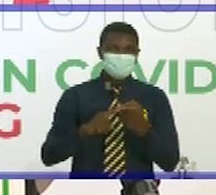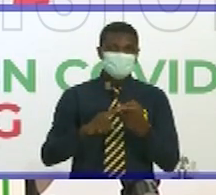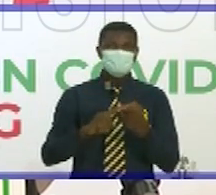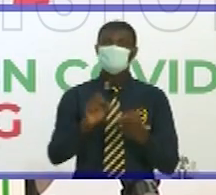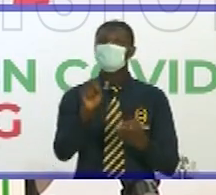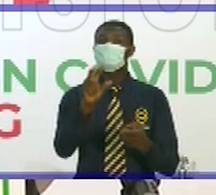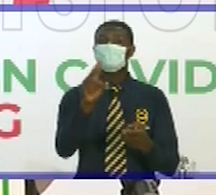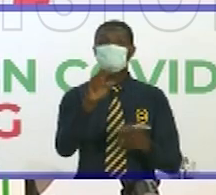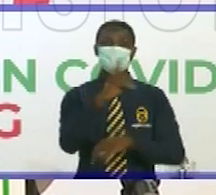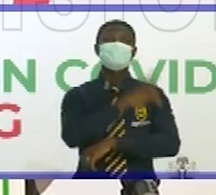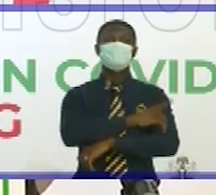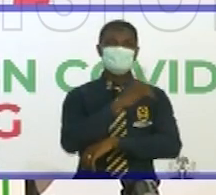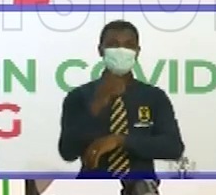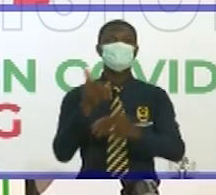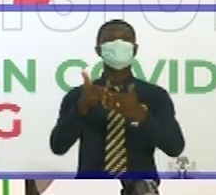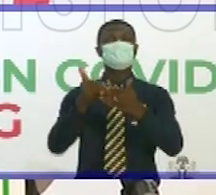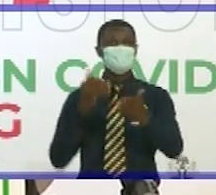12 sugbon